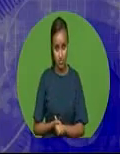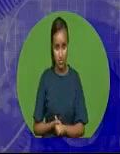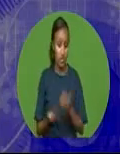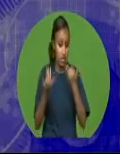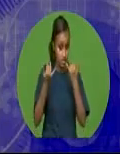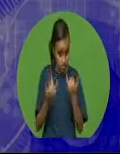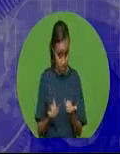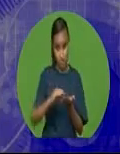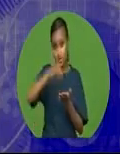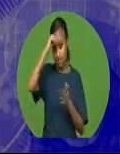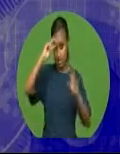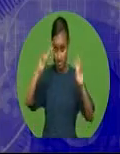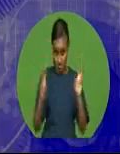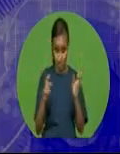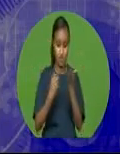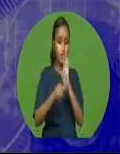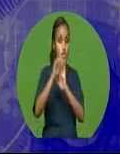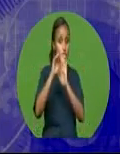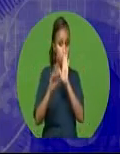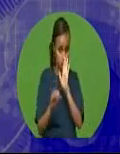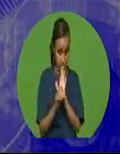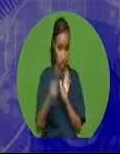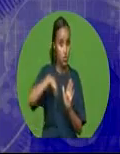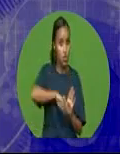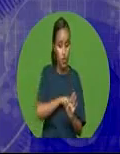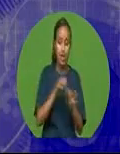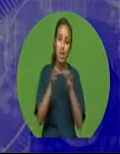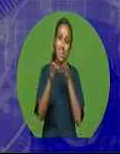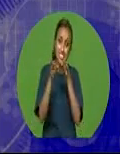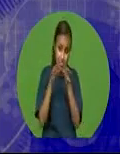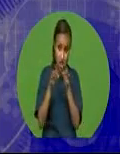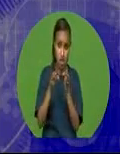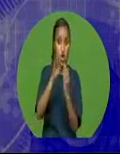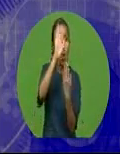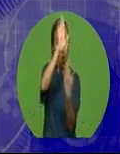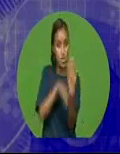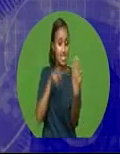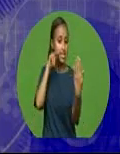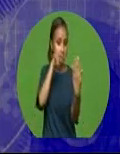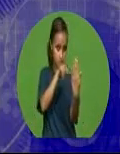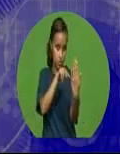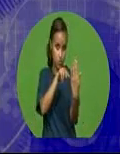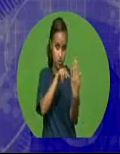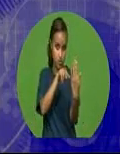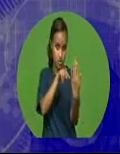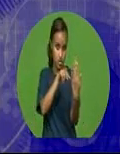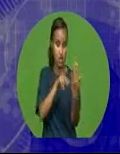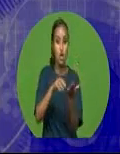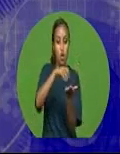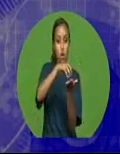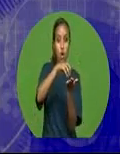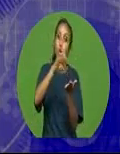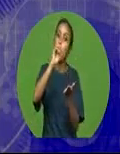In previous lessons of this chapter, we have defined auxiliary views as an